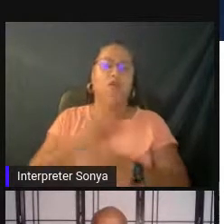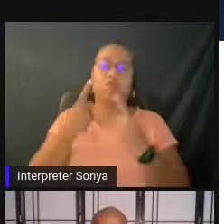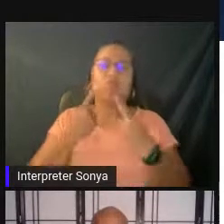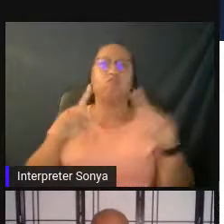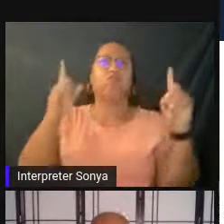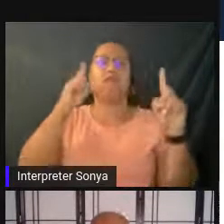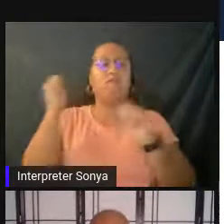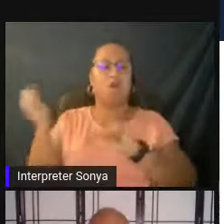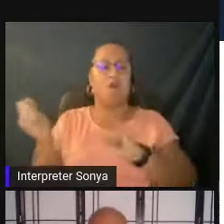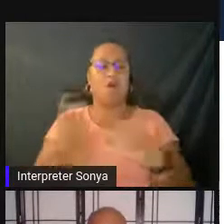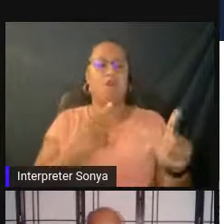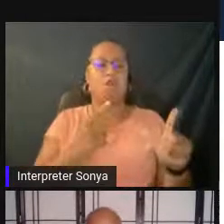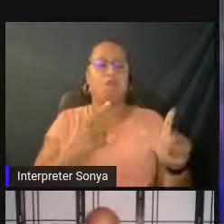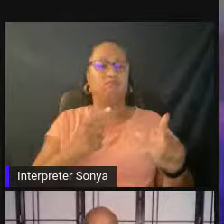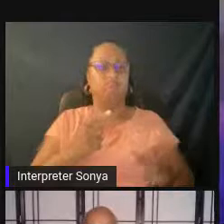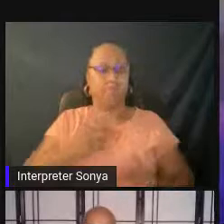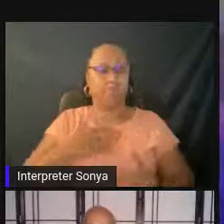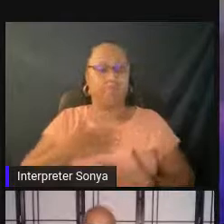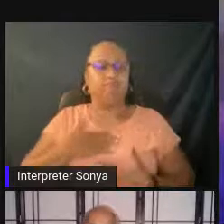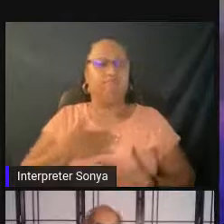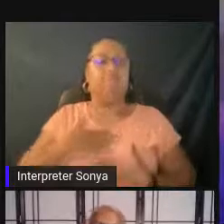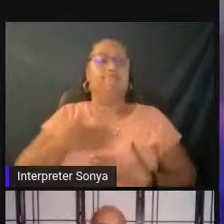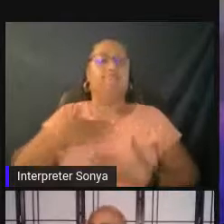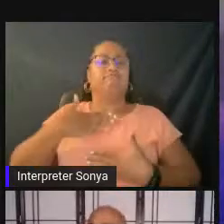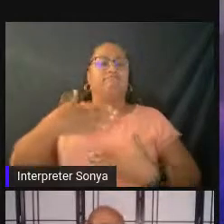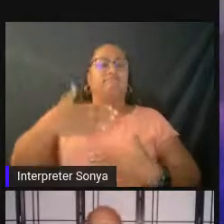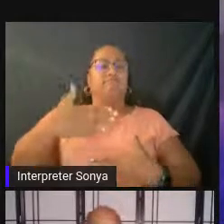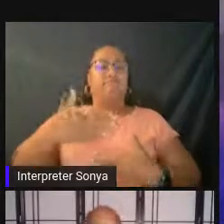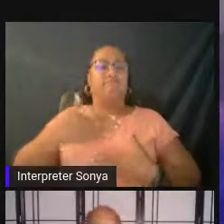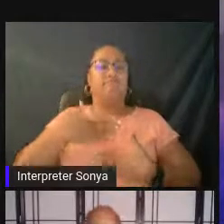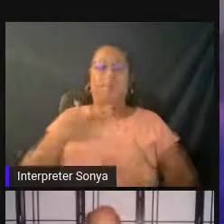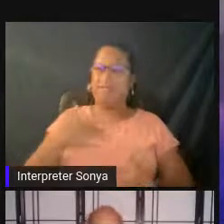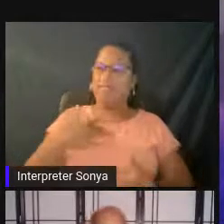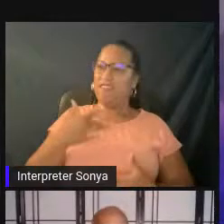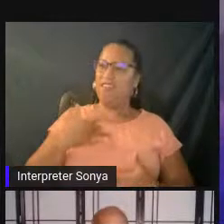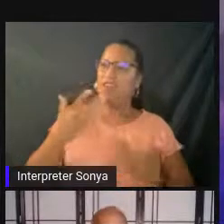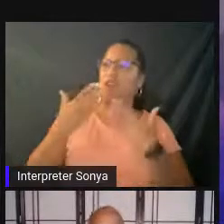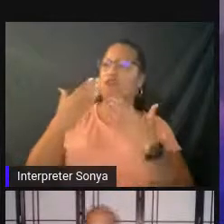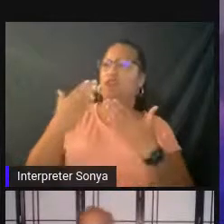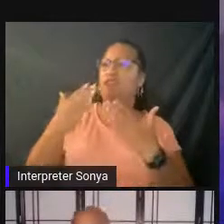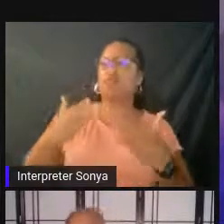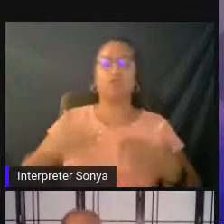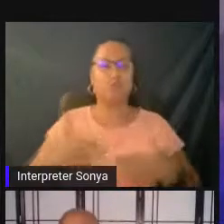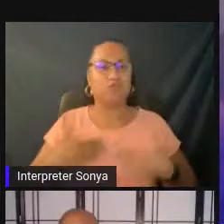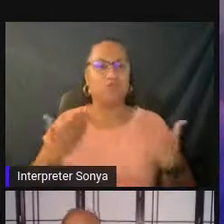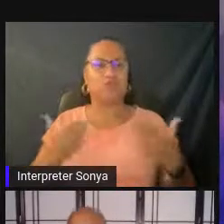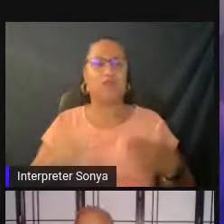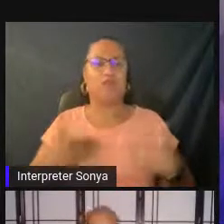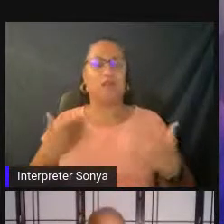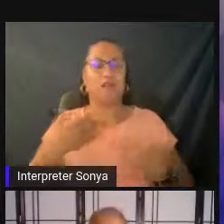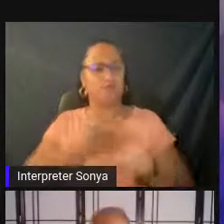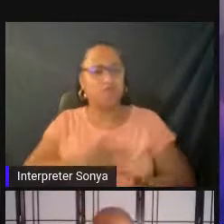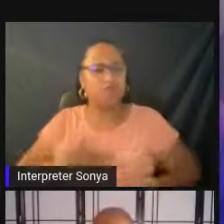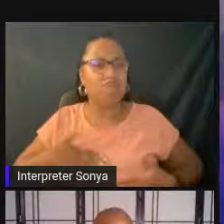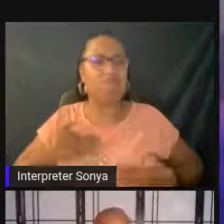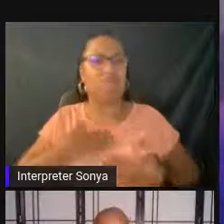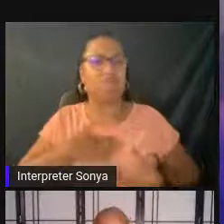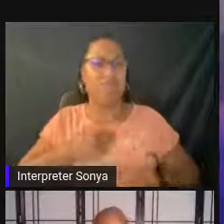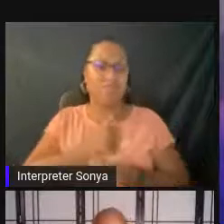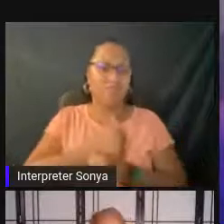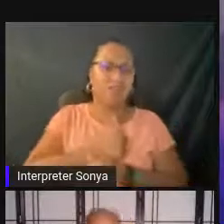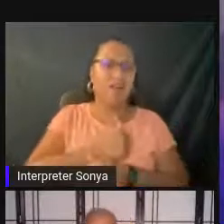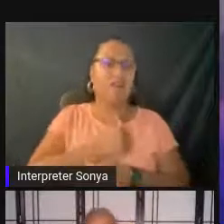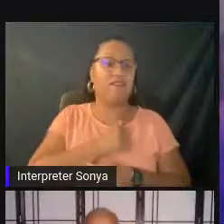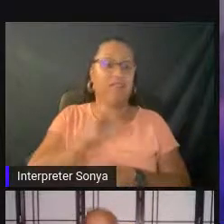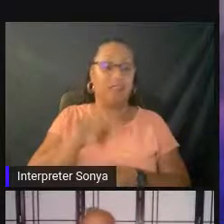all. Breathe. Breathe and feel the gratitude and the joy and the love and the appreciation that Tracy gives